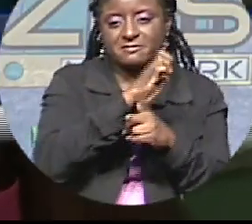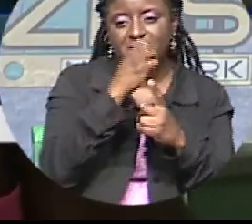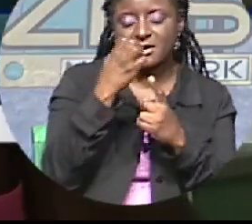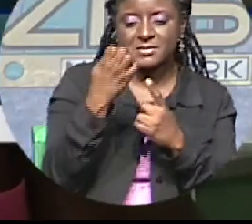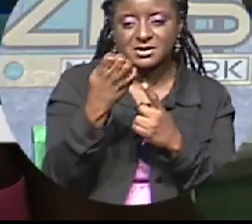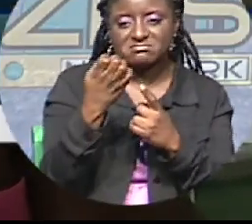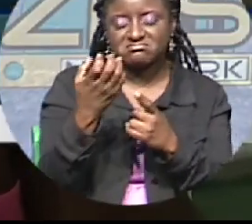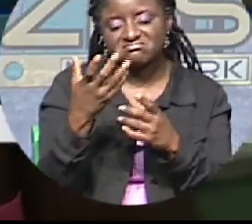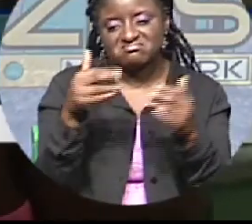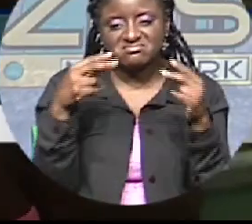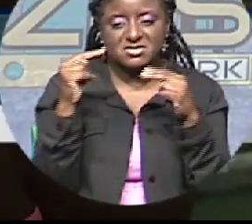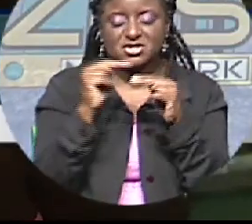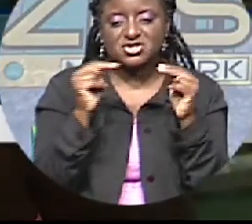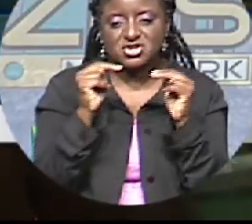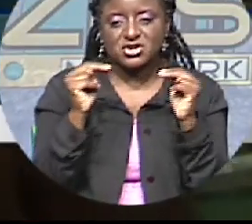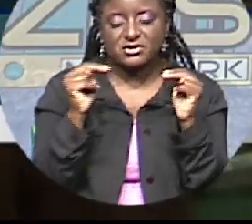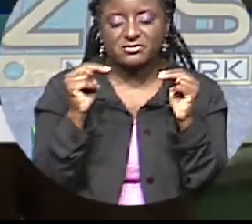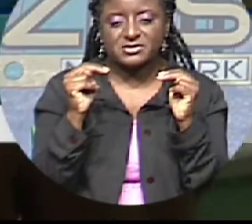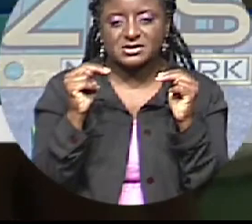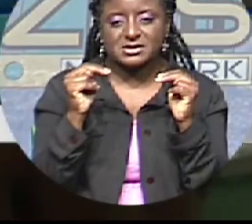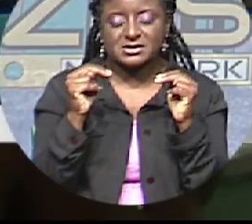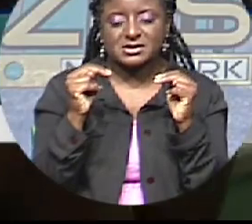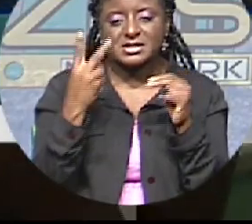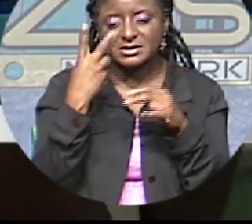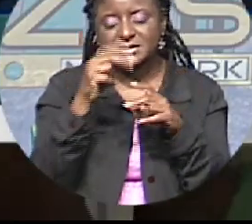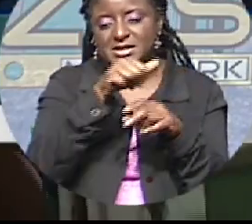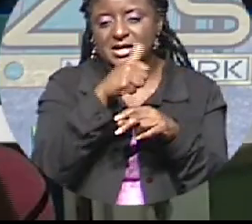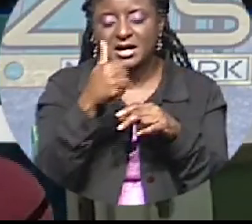like seeing other competitors, their